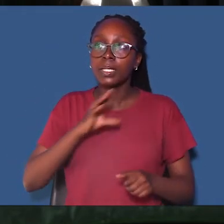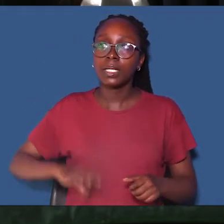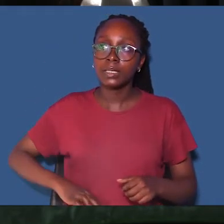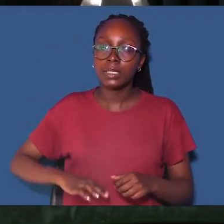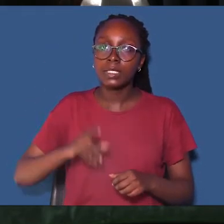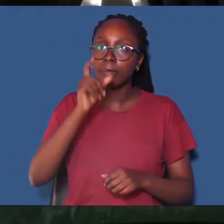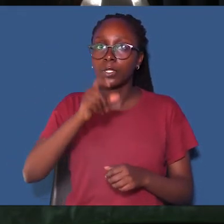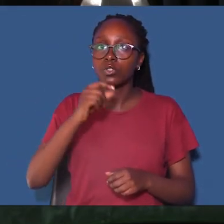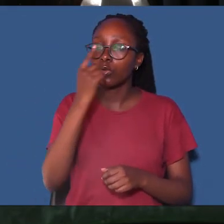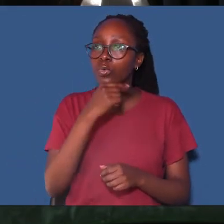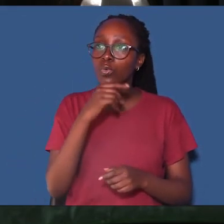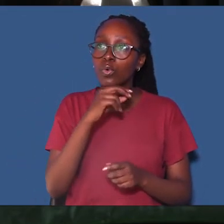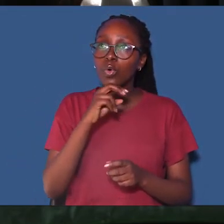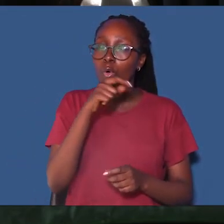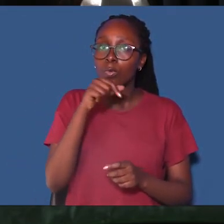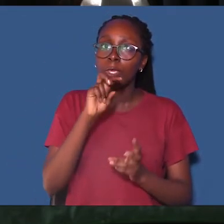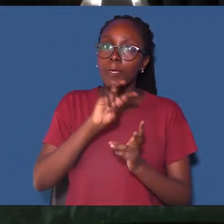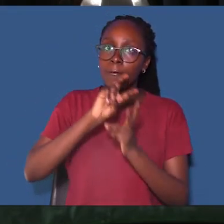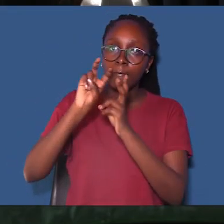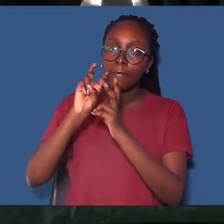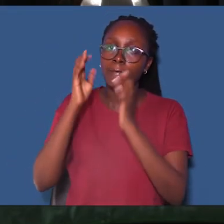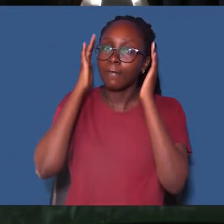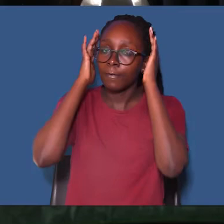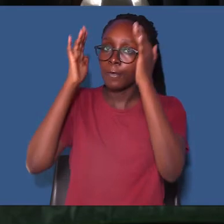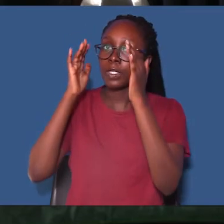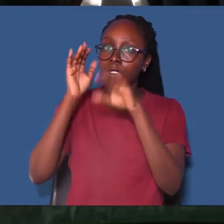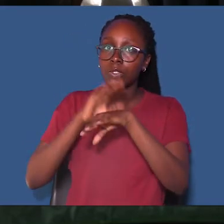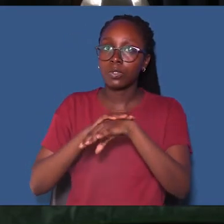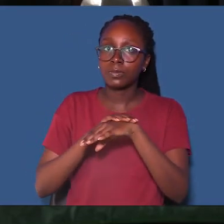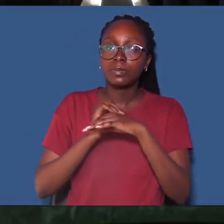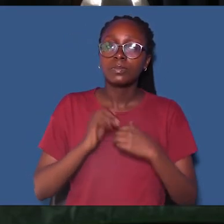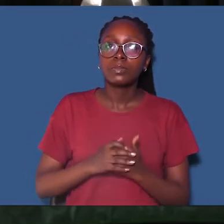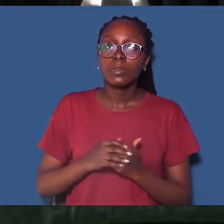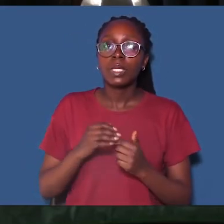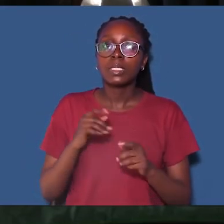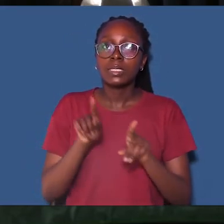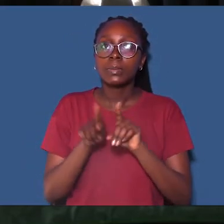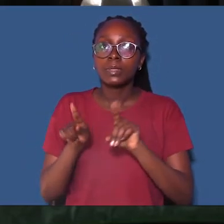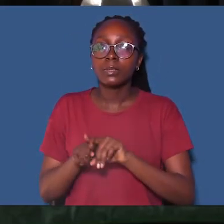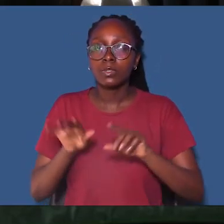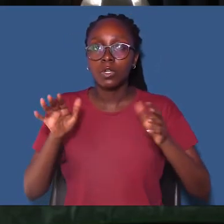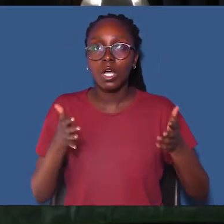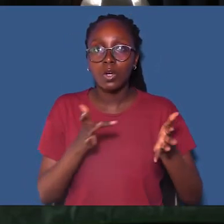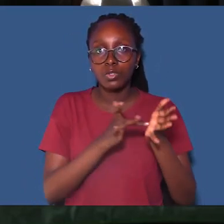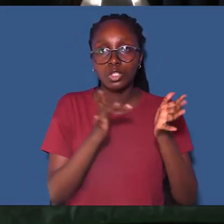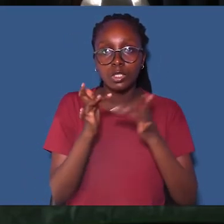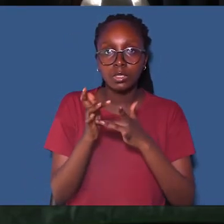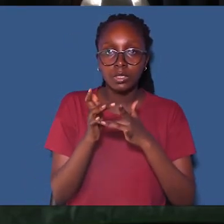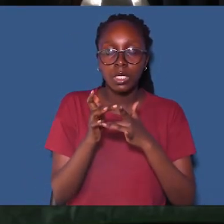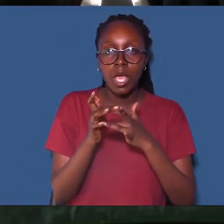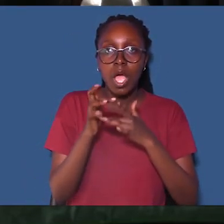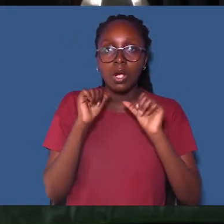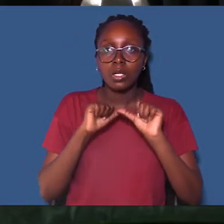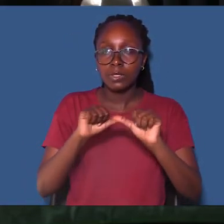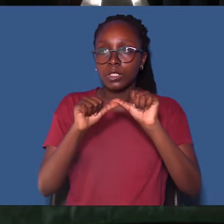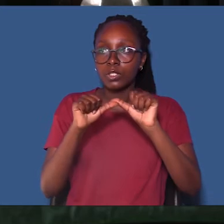we patiently bear it, and just like Jesus did, continue to